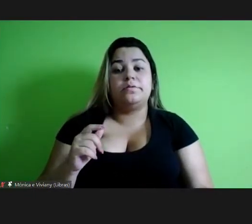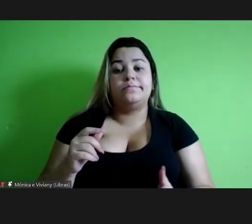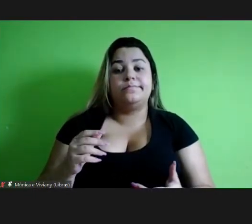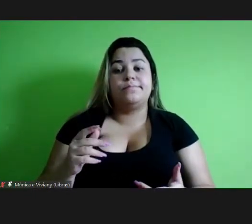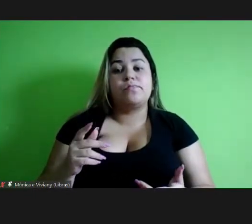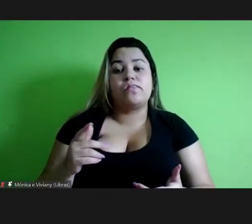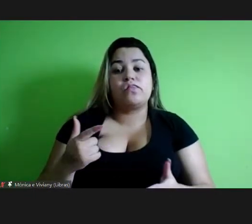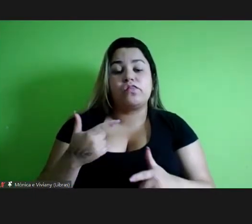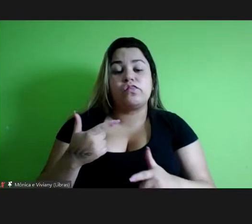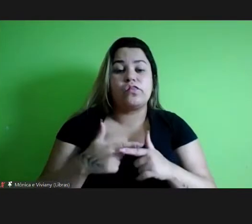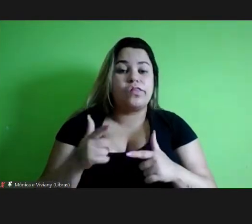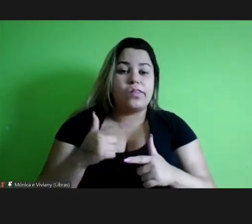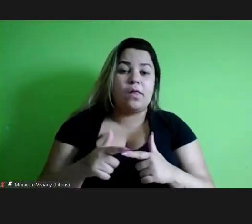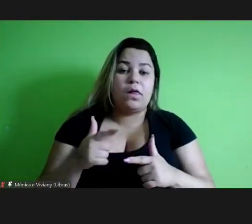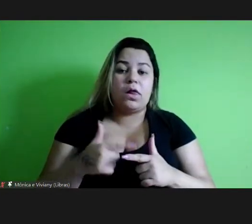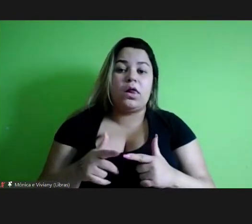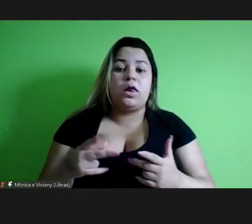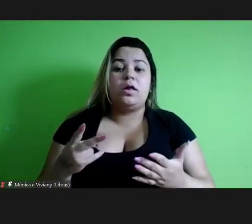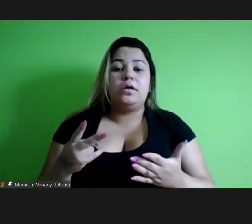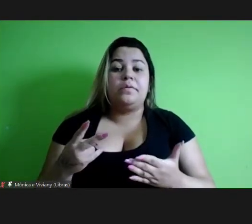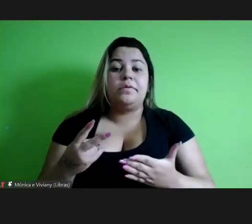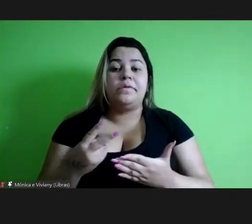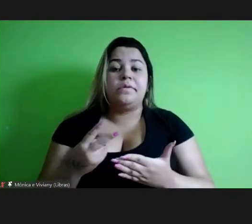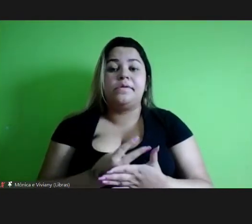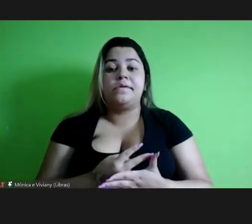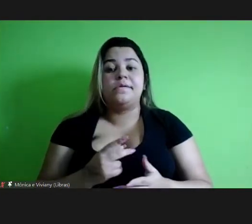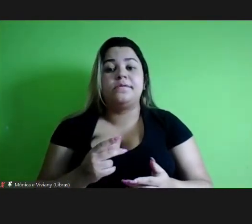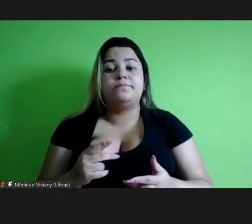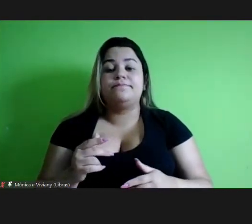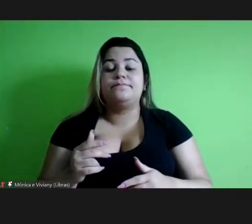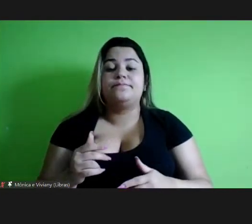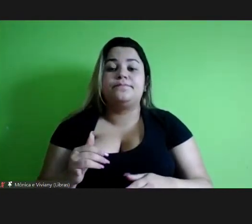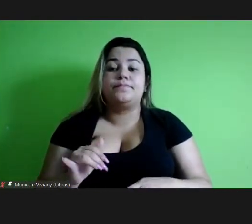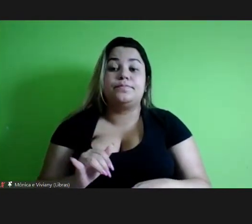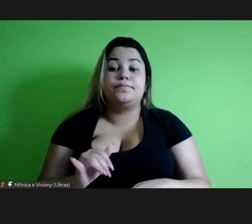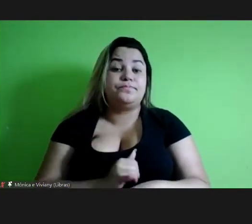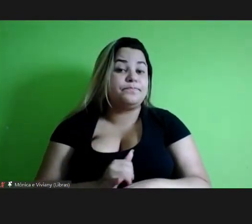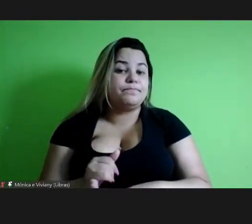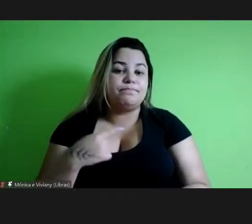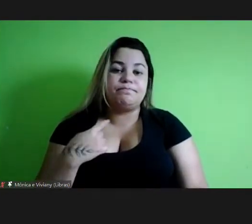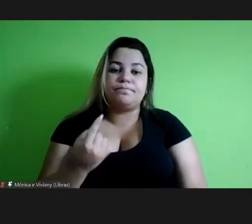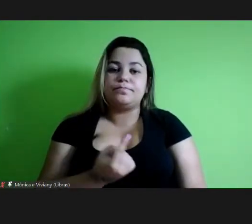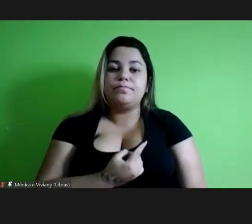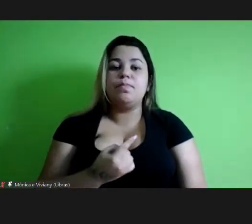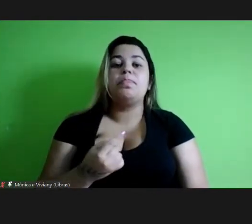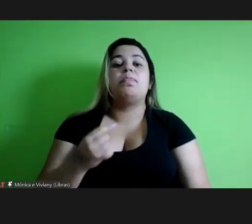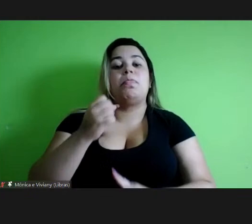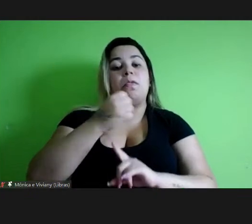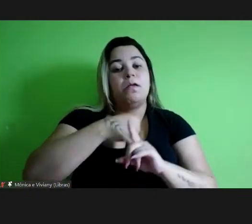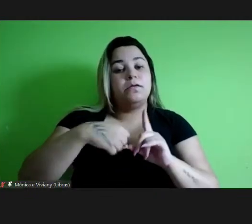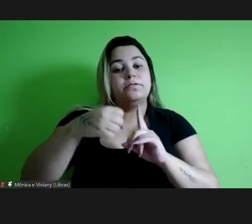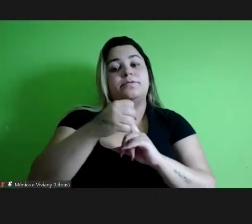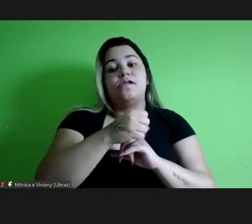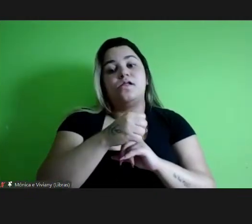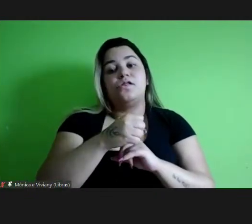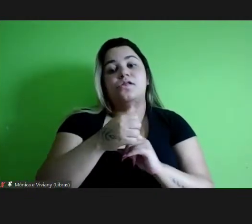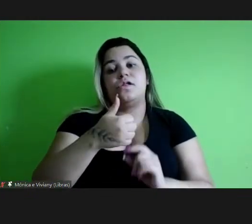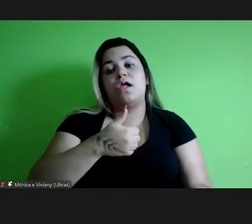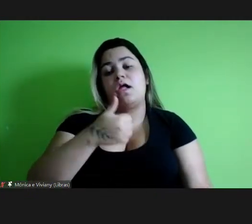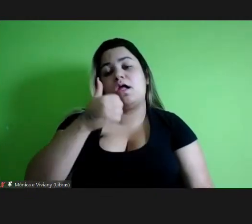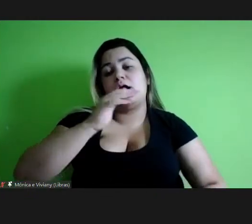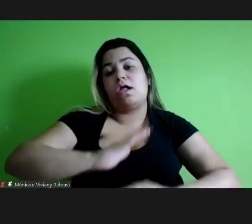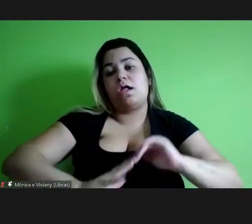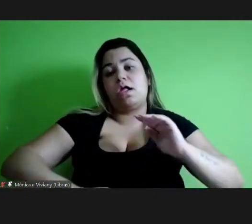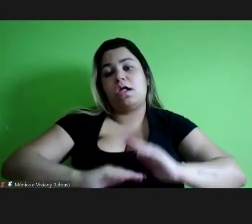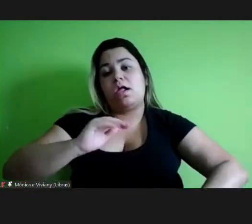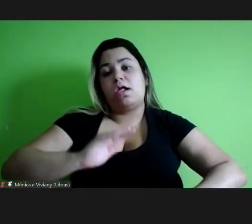because logically, this issue is a consequence of issues that are so structural in our society that I